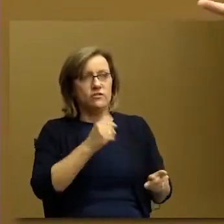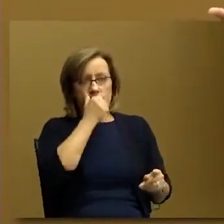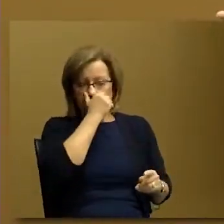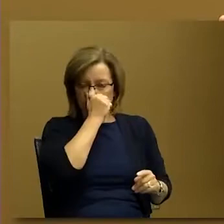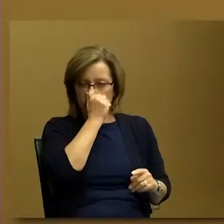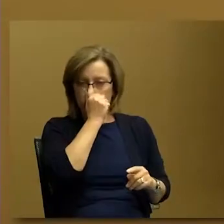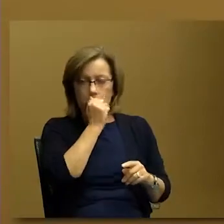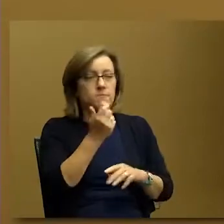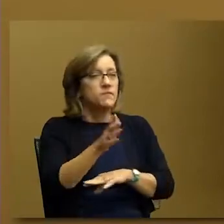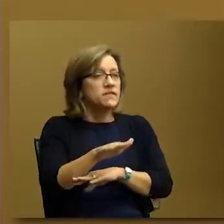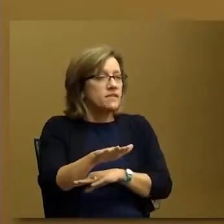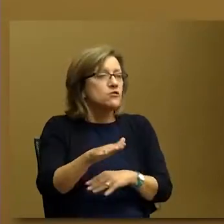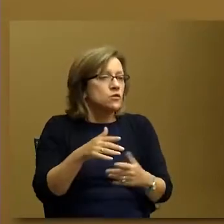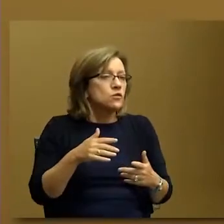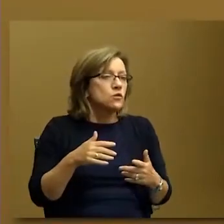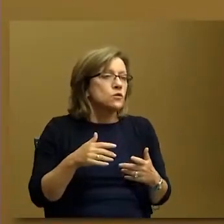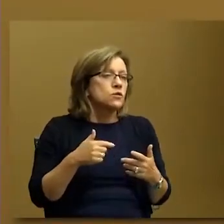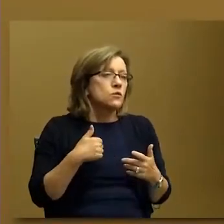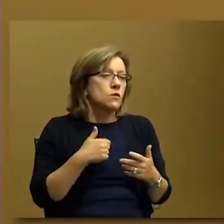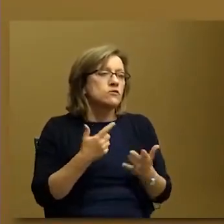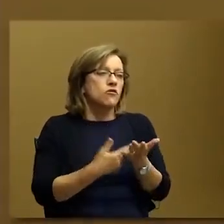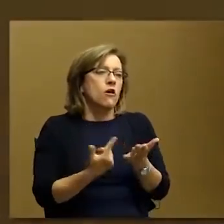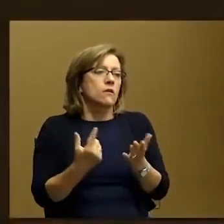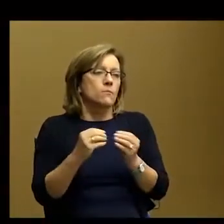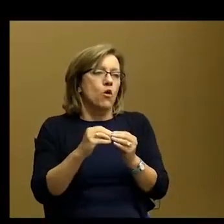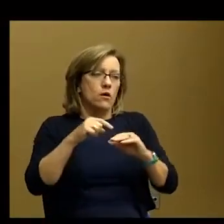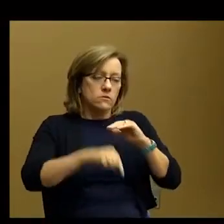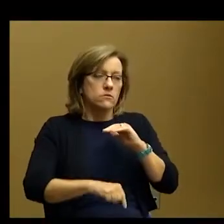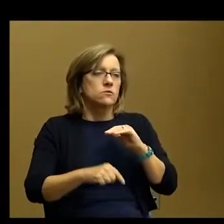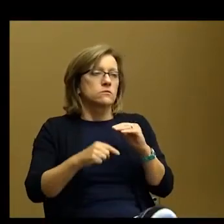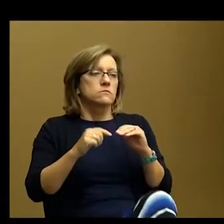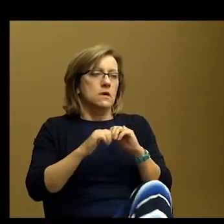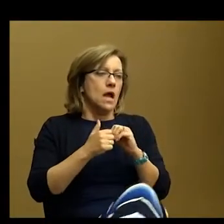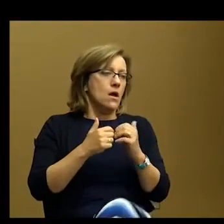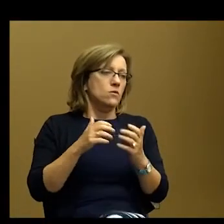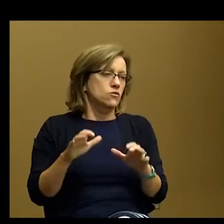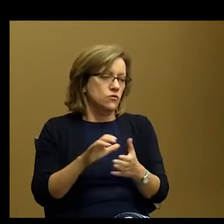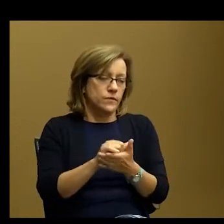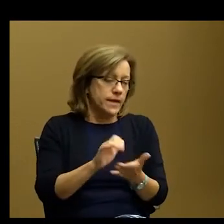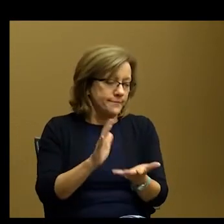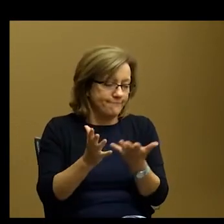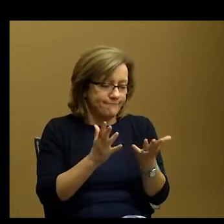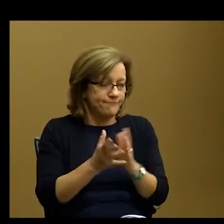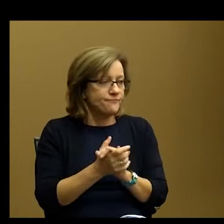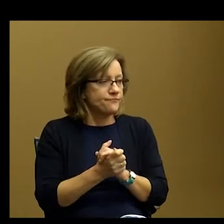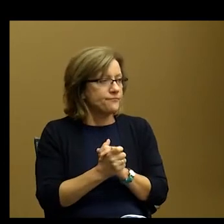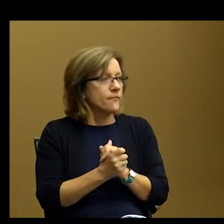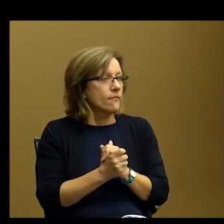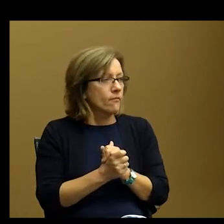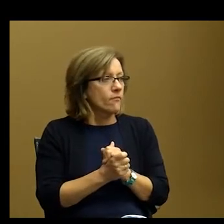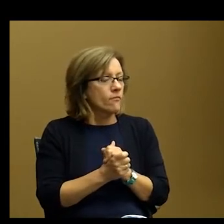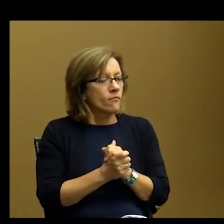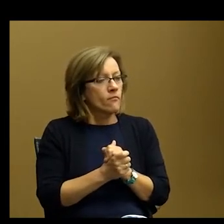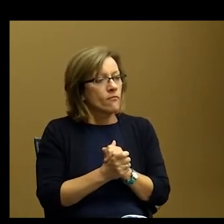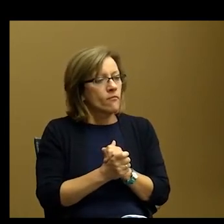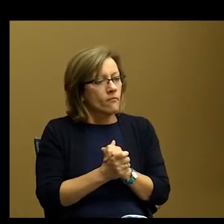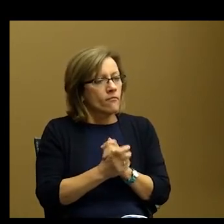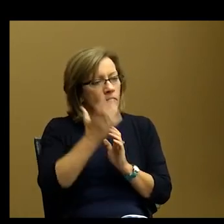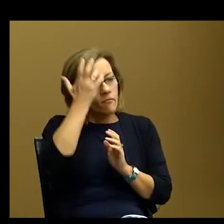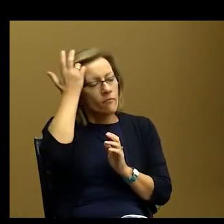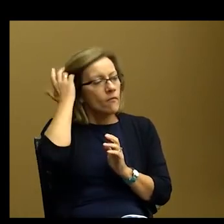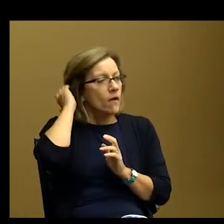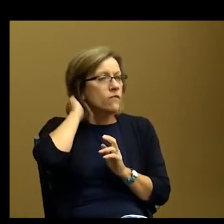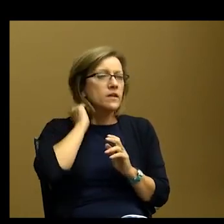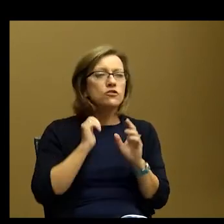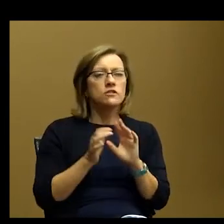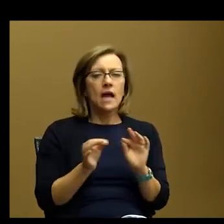with this now that when you have it. But those are some things. All right. Then making comments, just being able